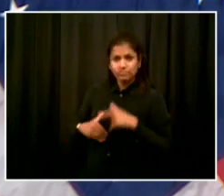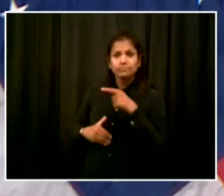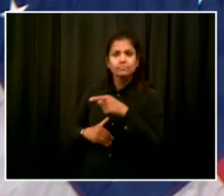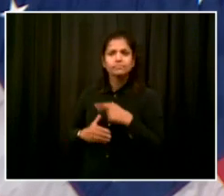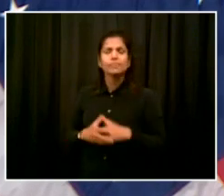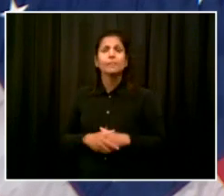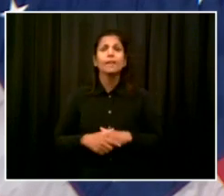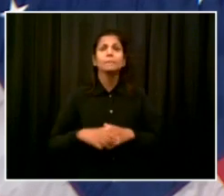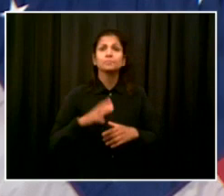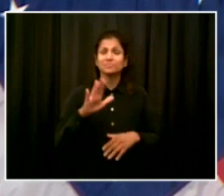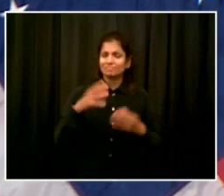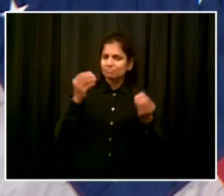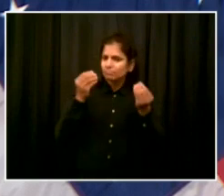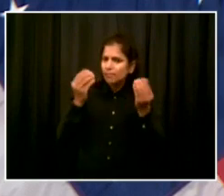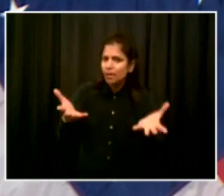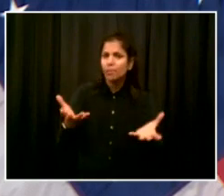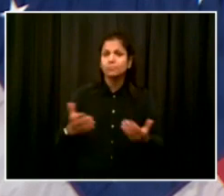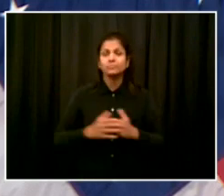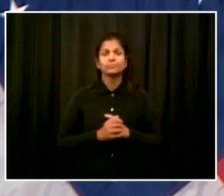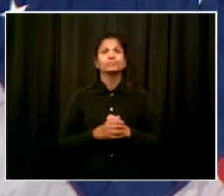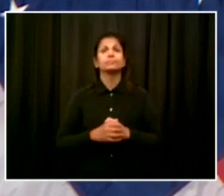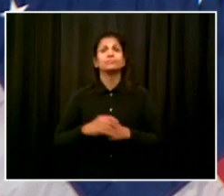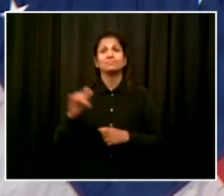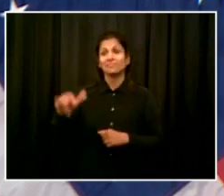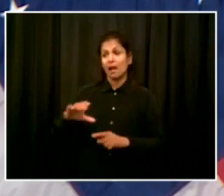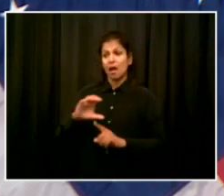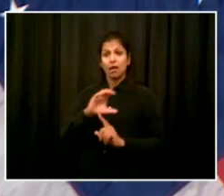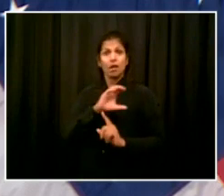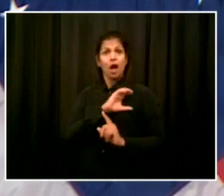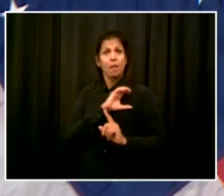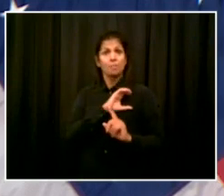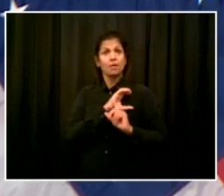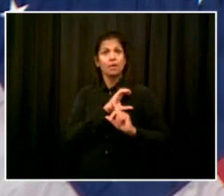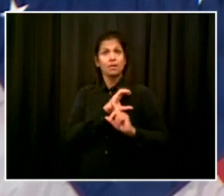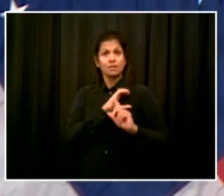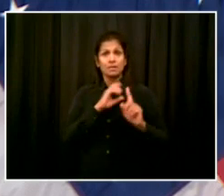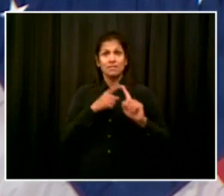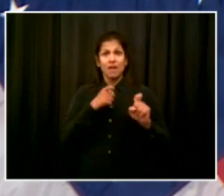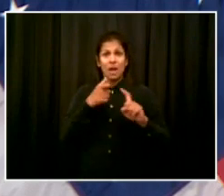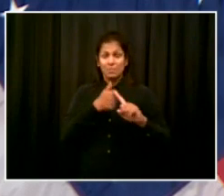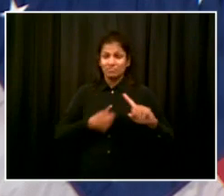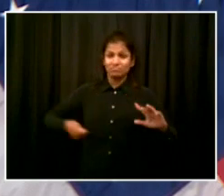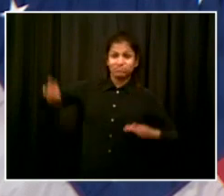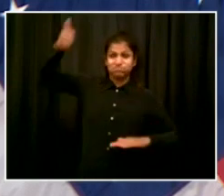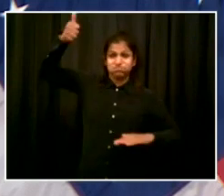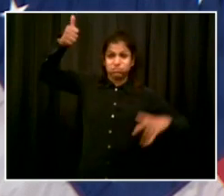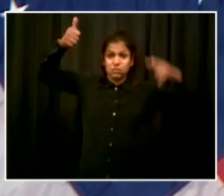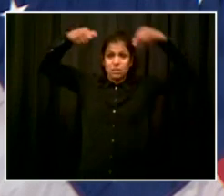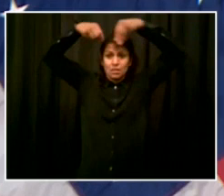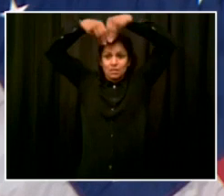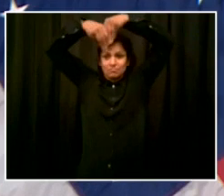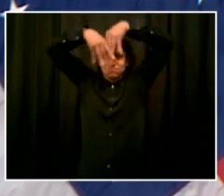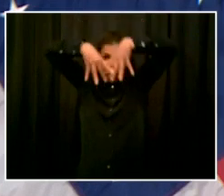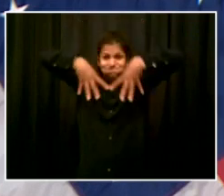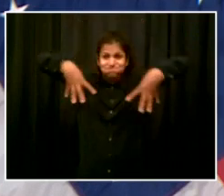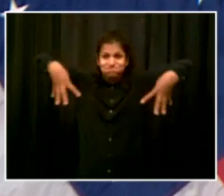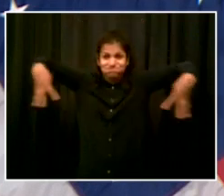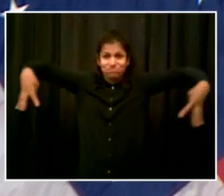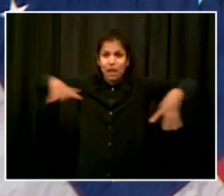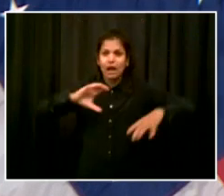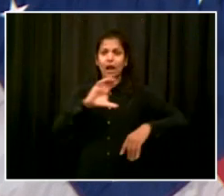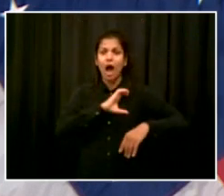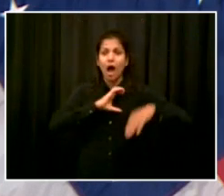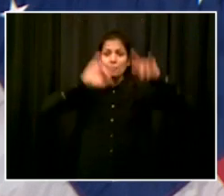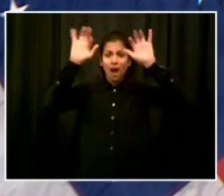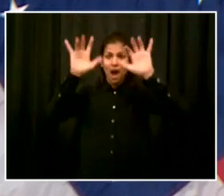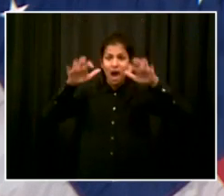commanders, to the men and women, detectives and police officers and all the civilian members, we are committed to keeping New Yorkers safe. We have a